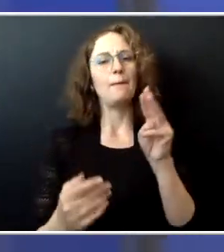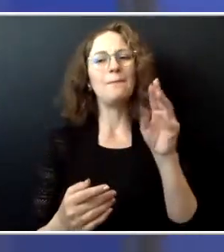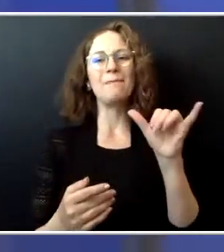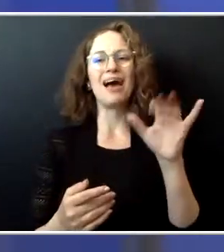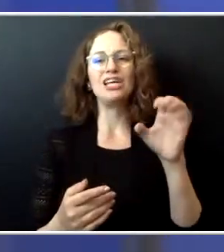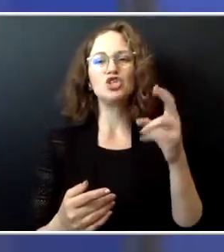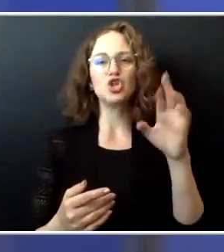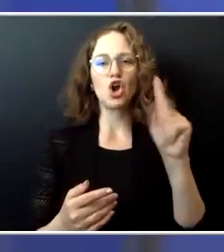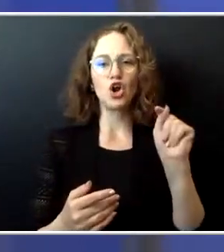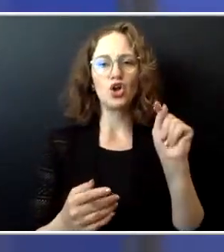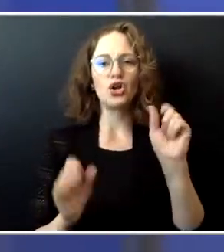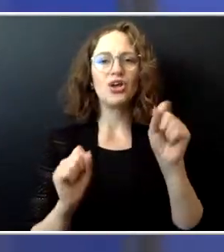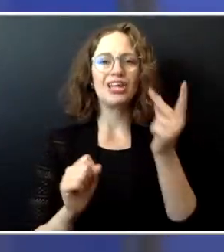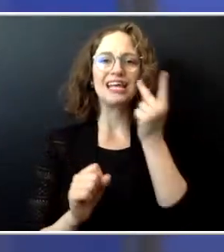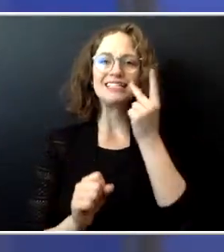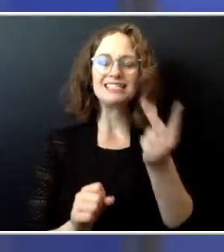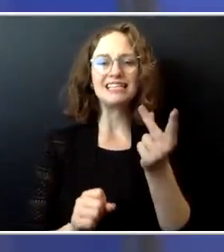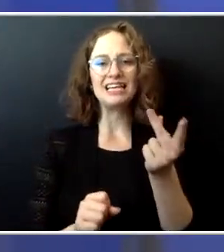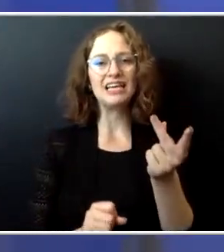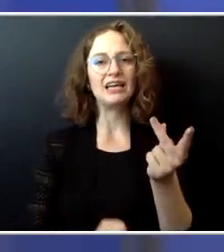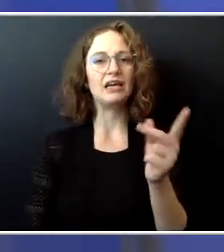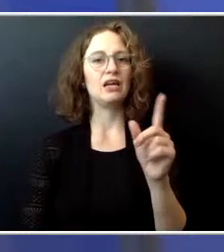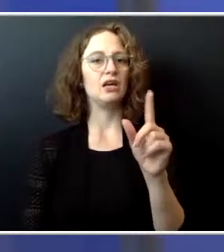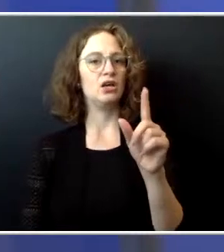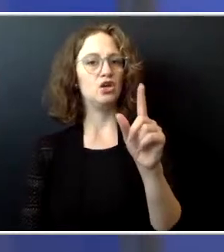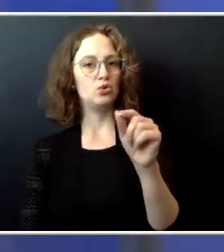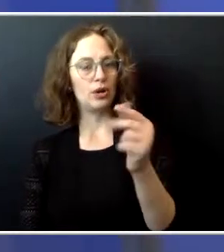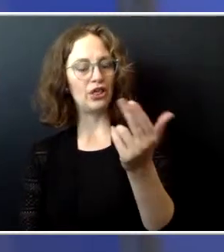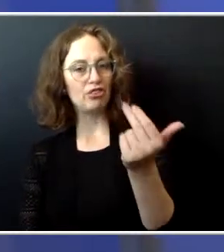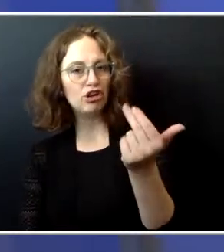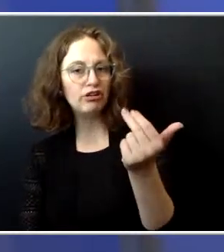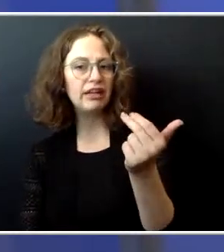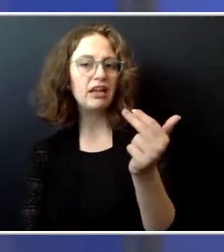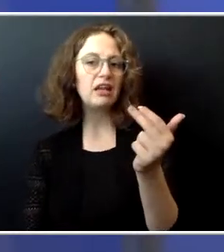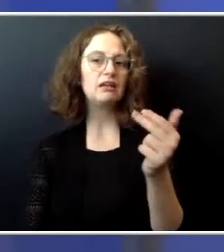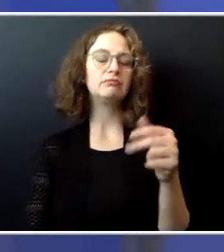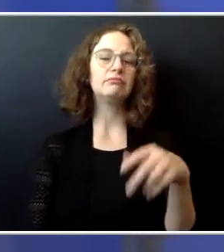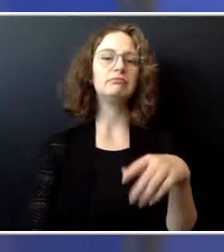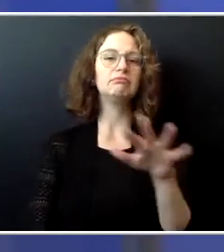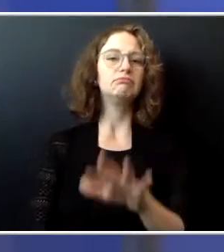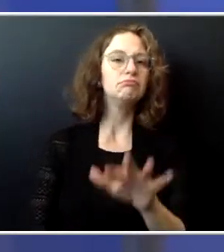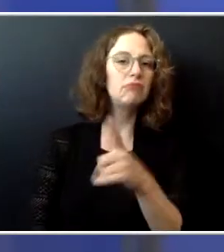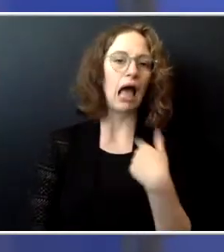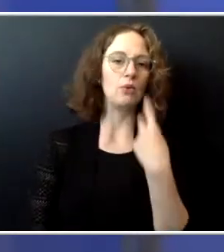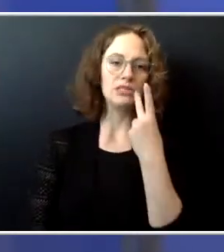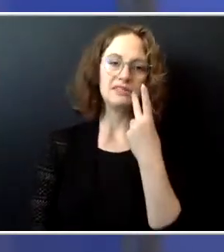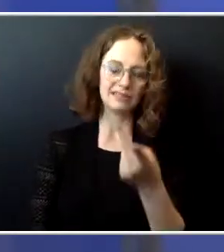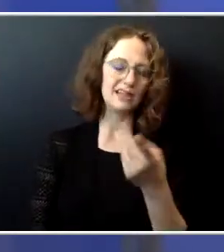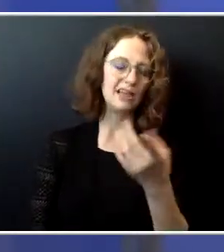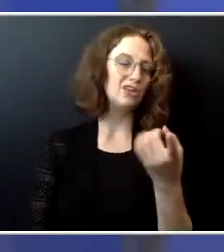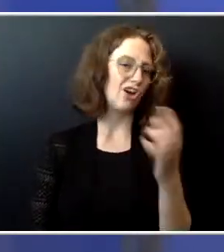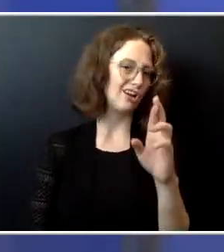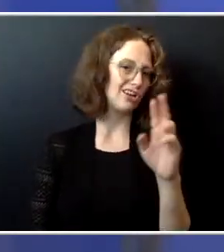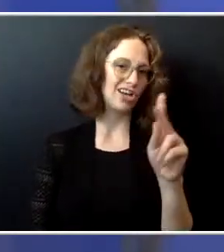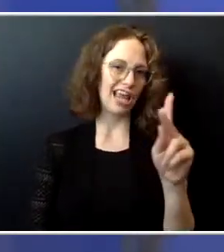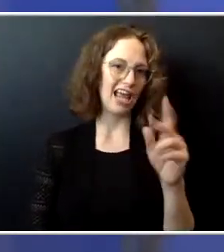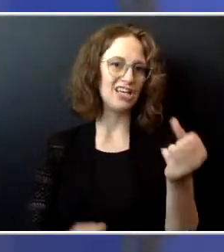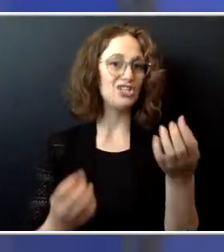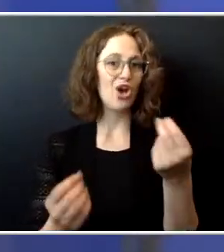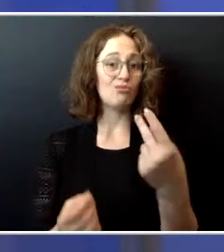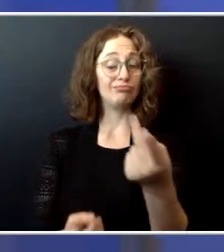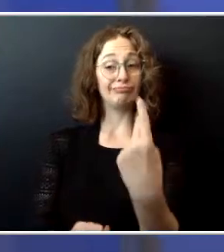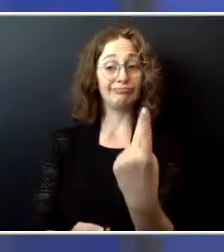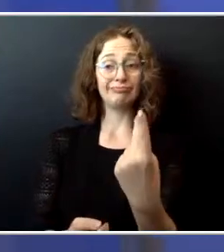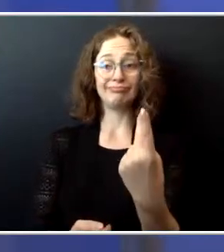been seeing Dr. K. So it had been somewhere around there. And then, so her and I have been just seeing each other for quite a